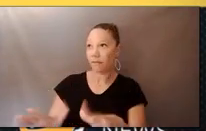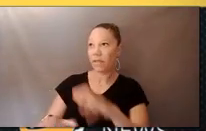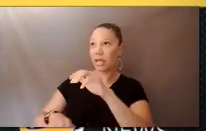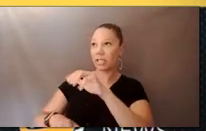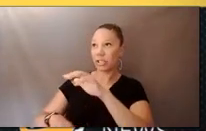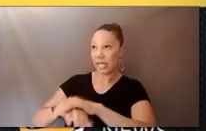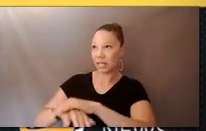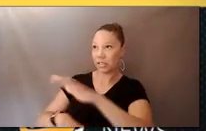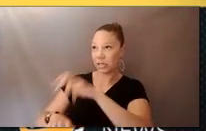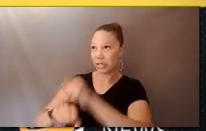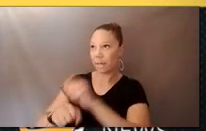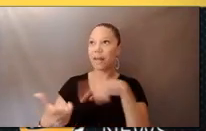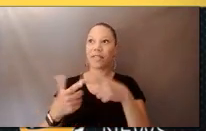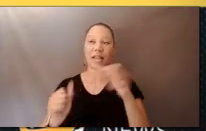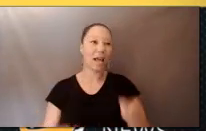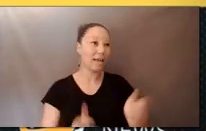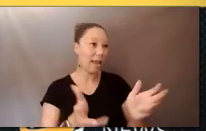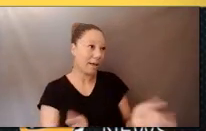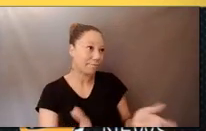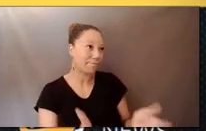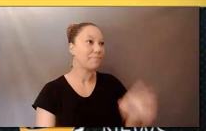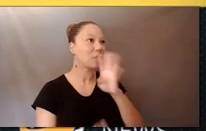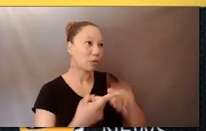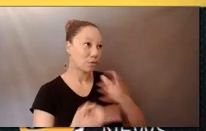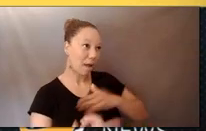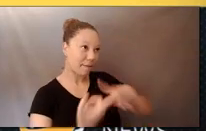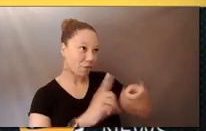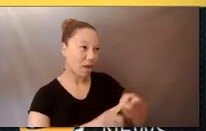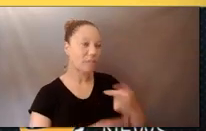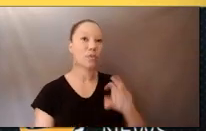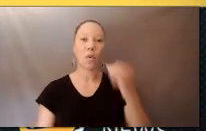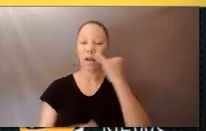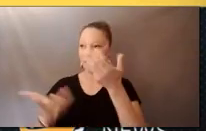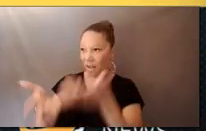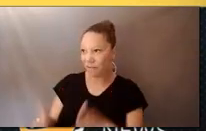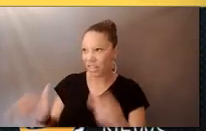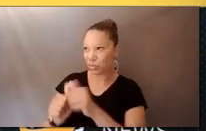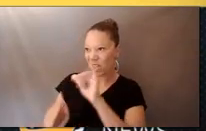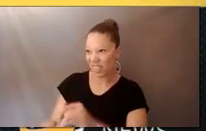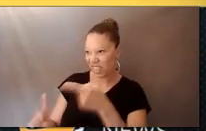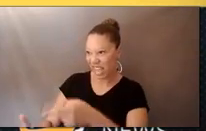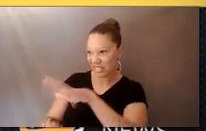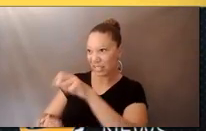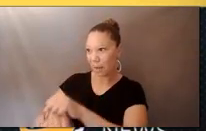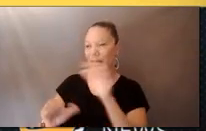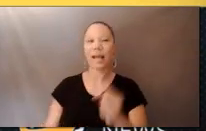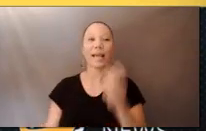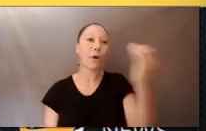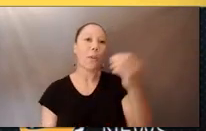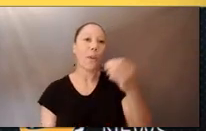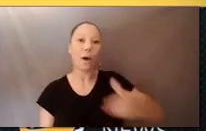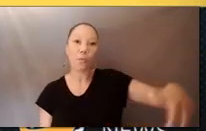done, then I go get Connection with Susie or Jamal. Or if I get this next piece done, I get to go walk around the block, or I get to go walk my